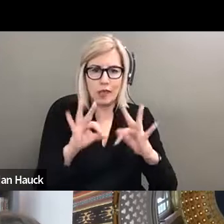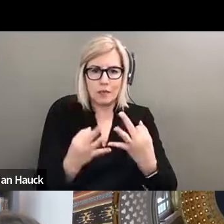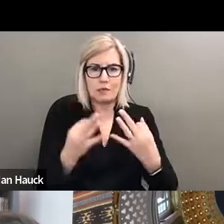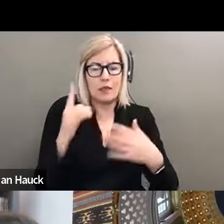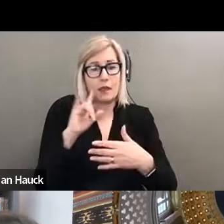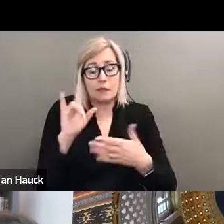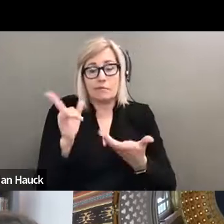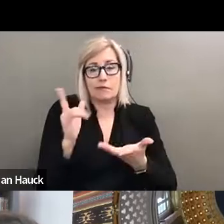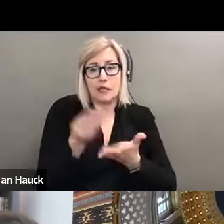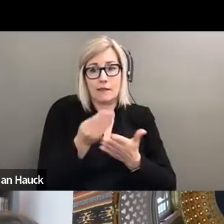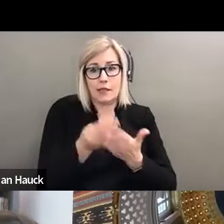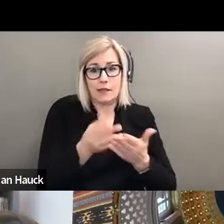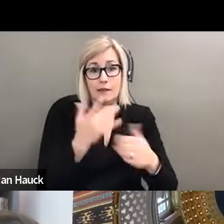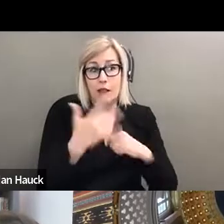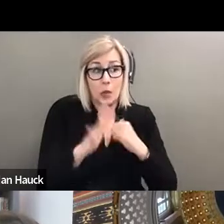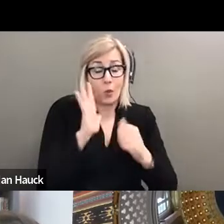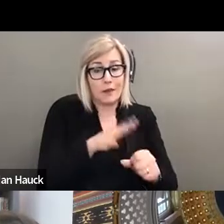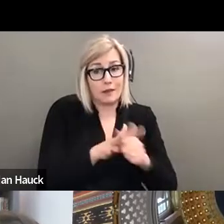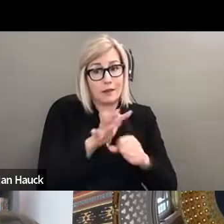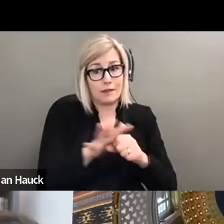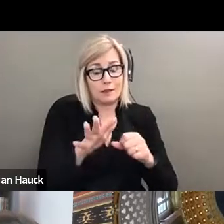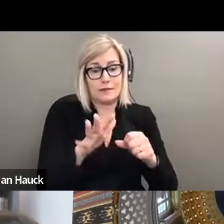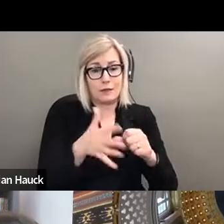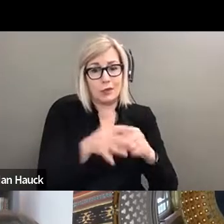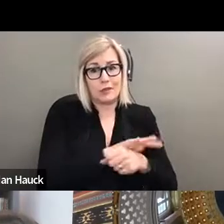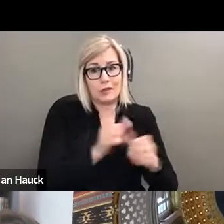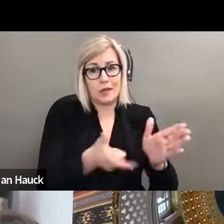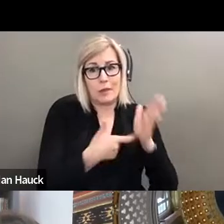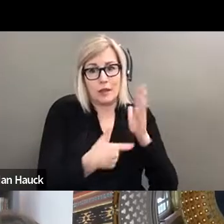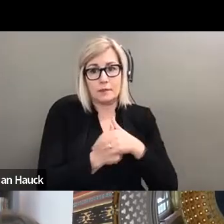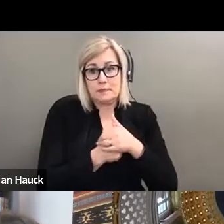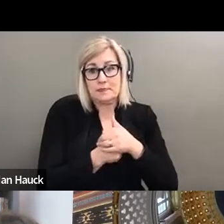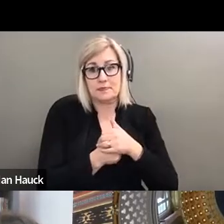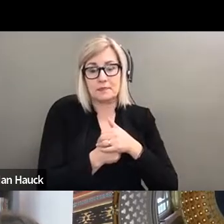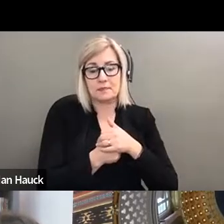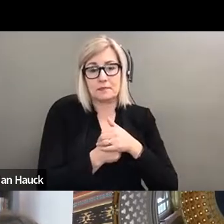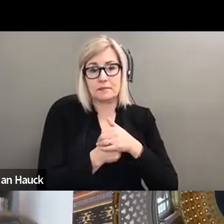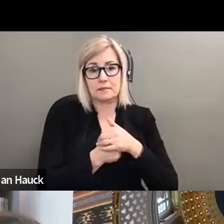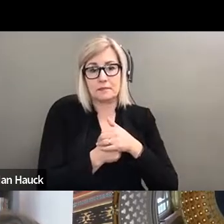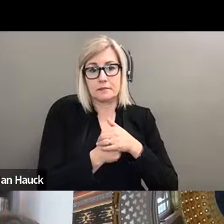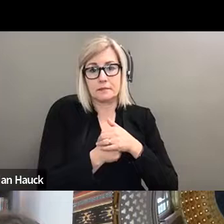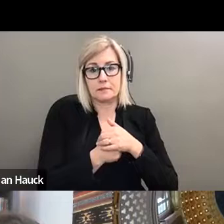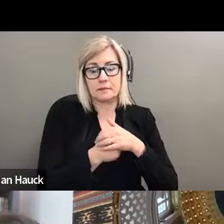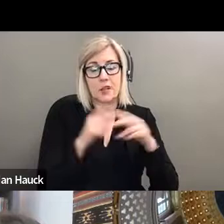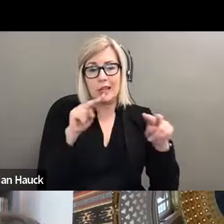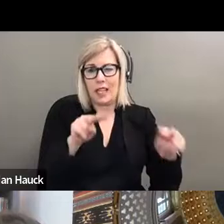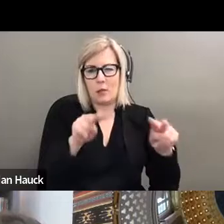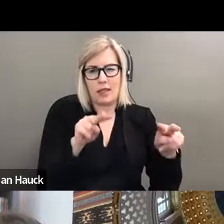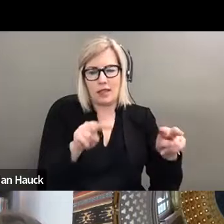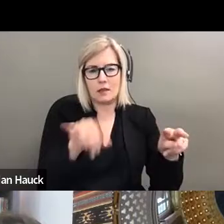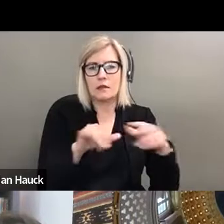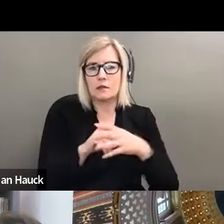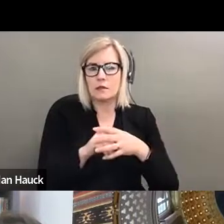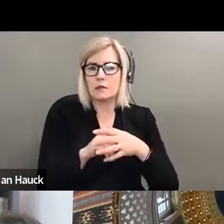that's available will be enough to cover the demand at this point. And they're going to keep an eye on that. So